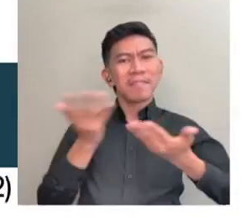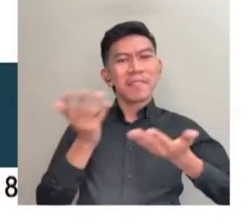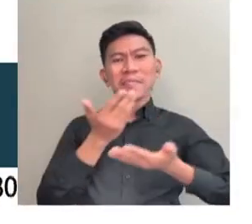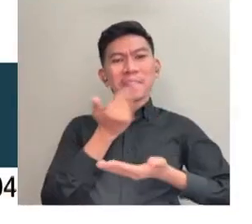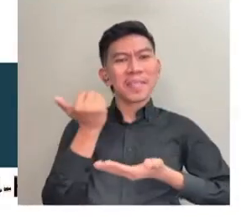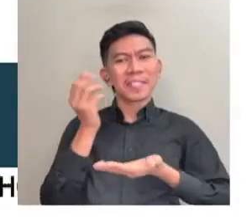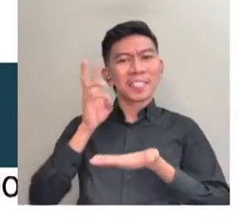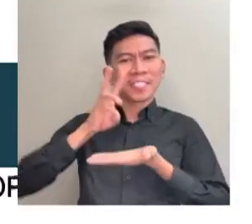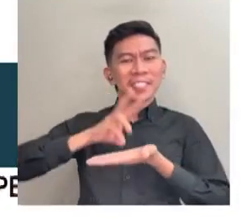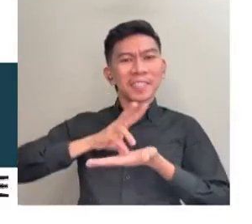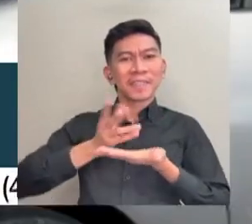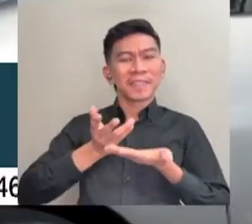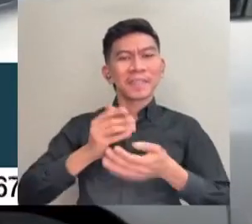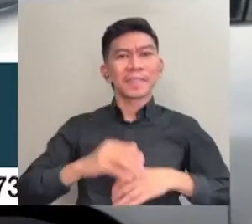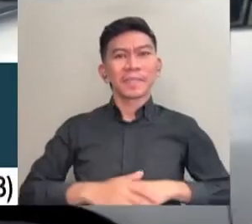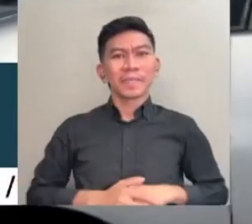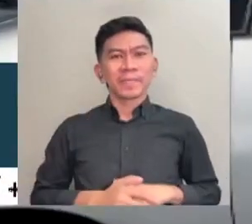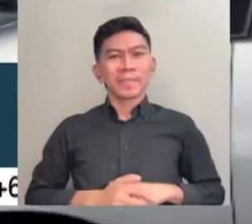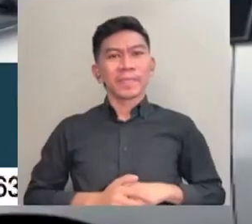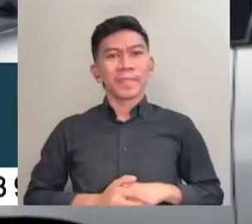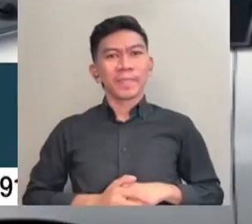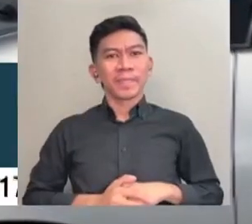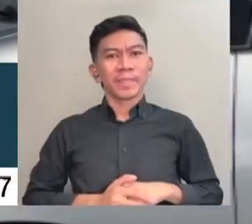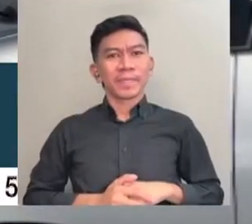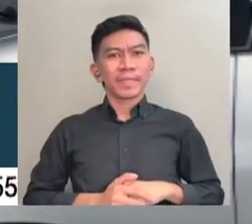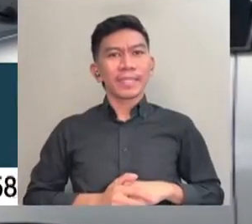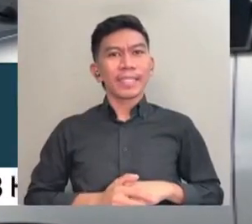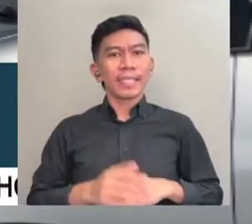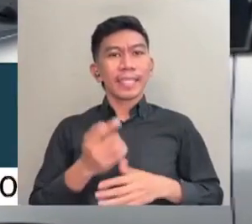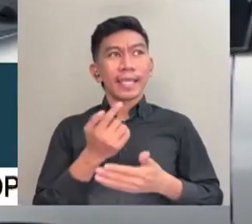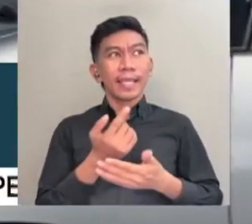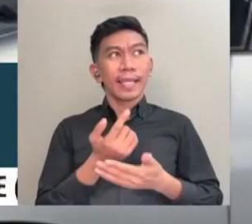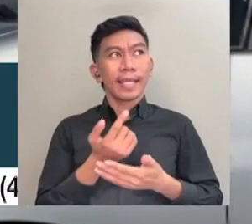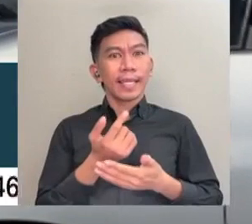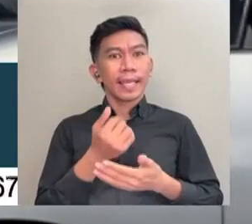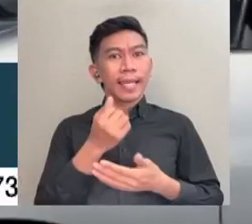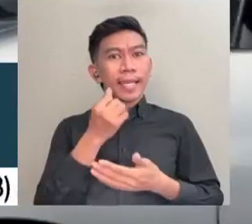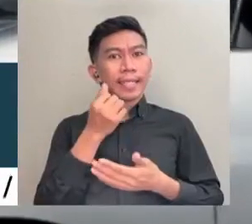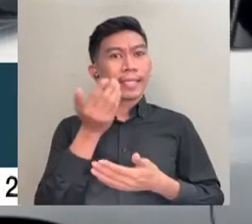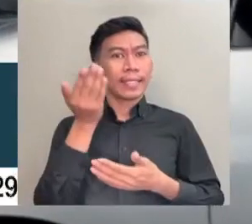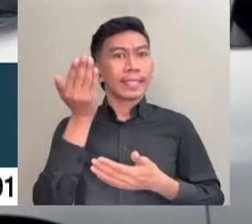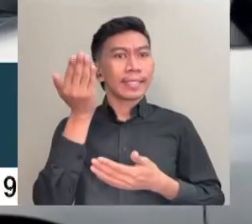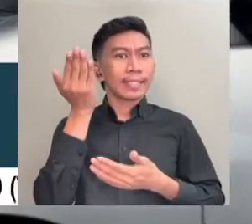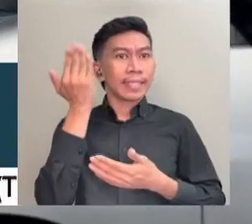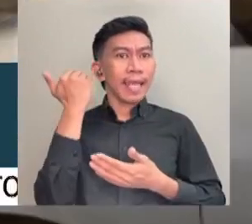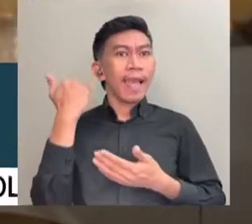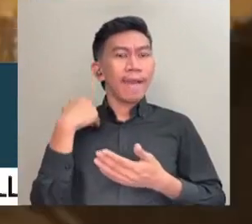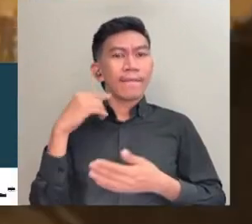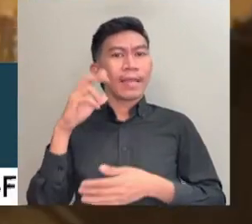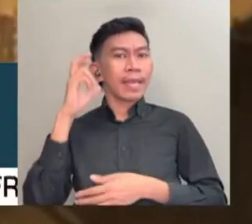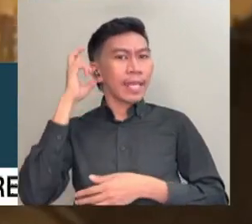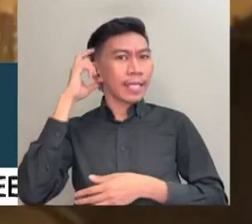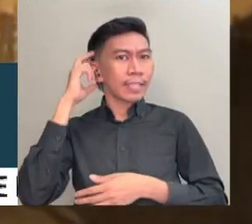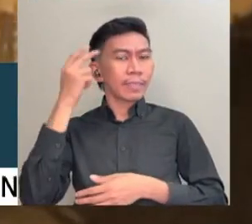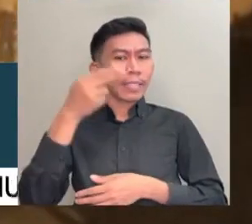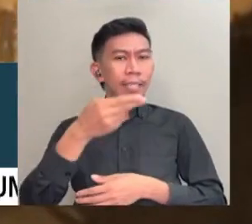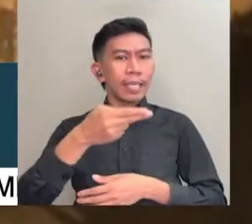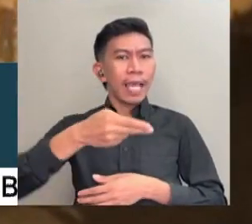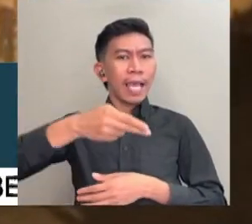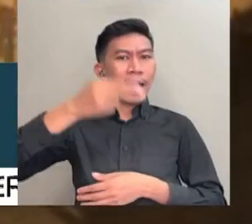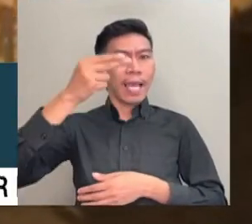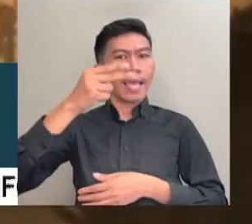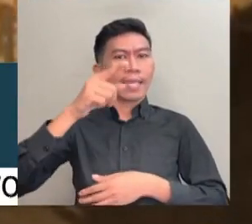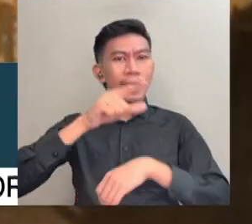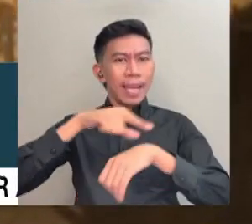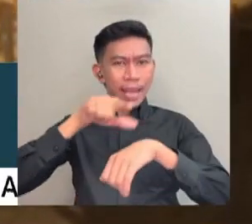Where we had our live point last night in Legazpi Highlands is one of the beautiful sites. But